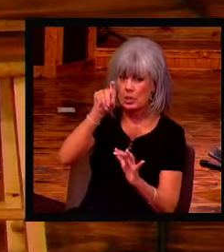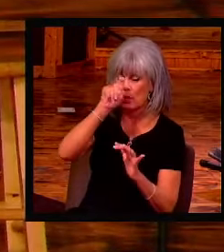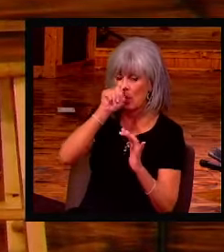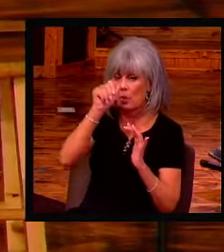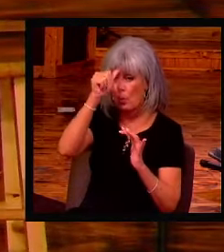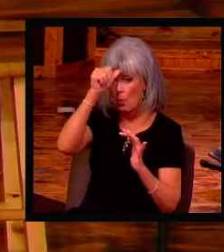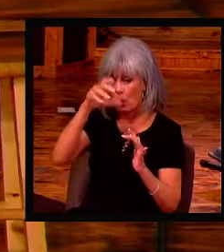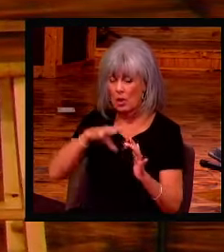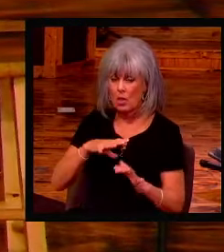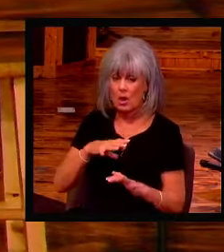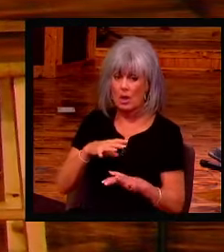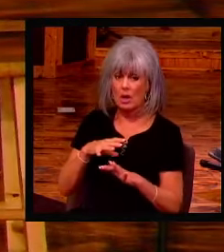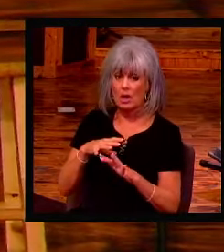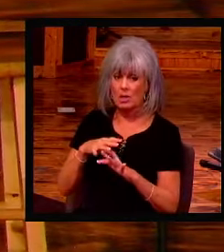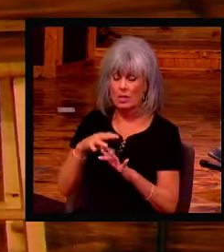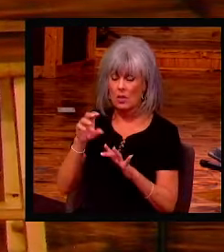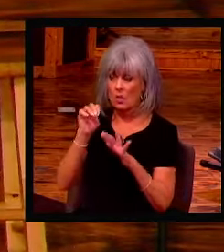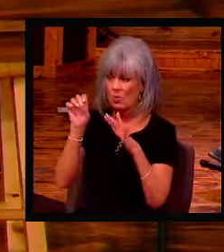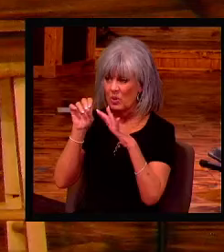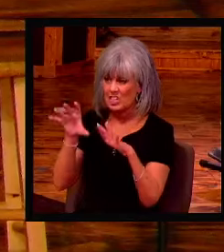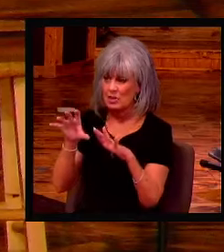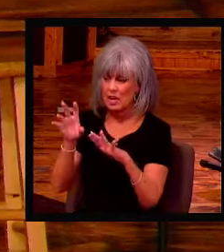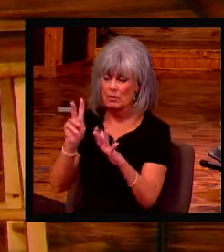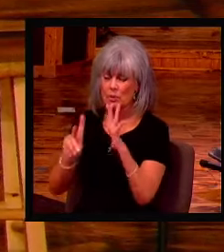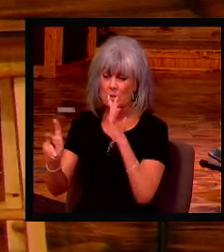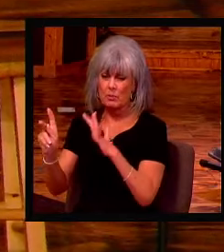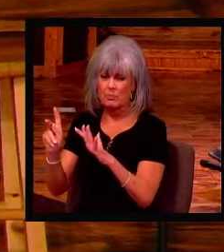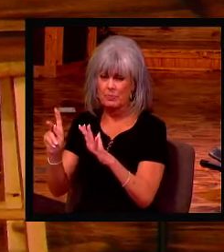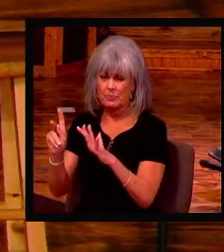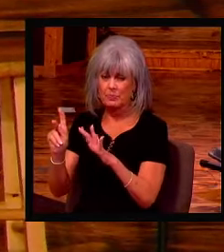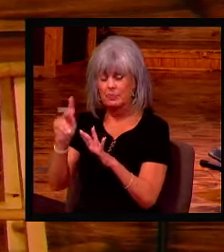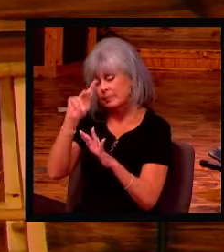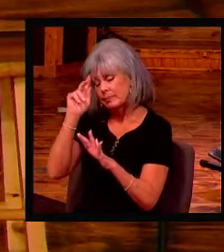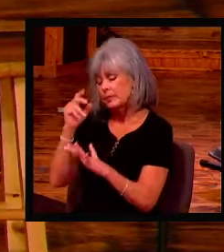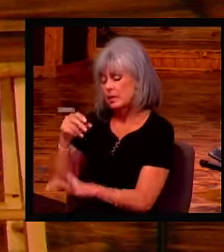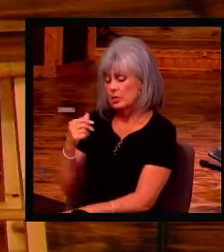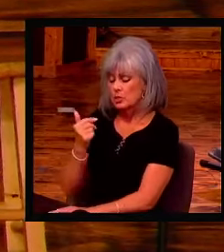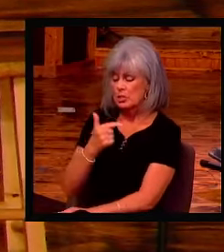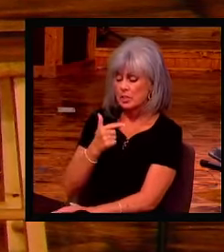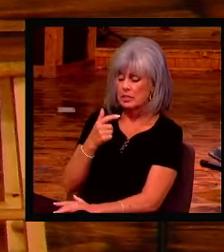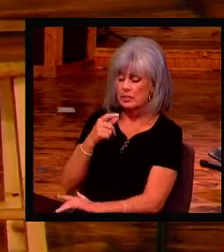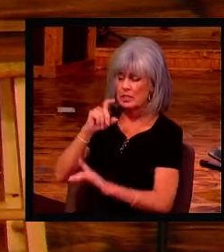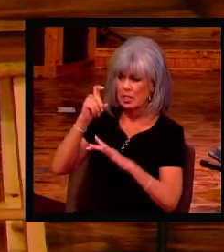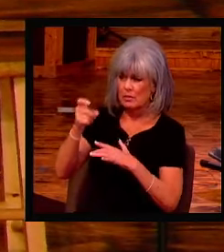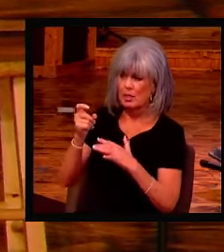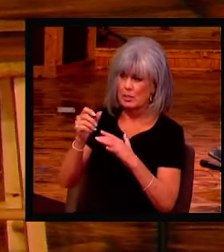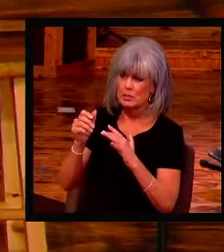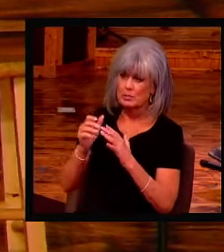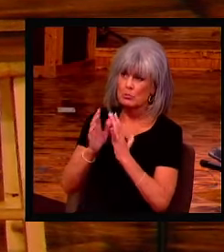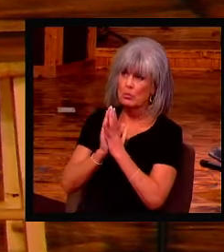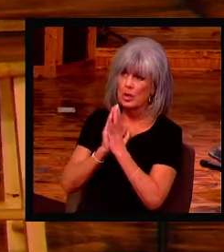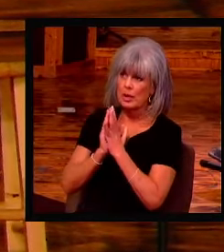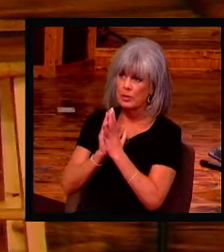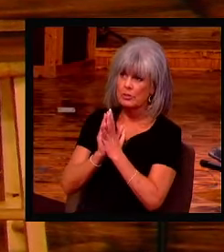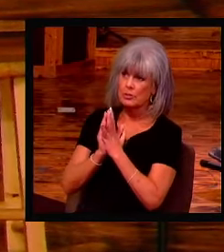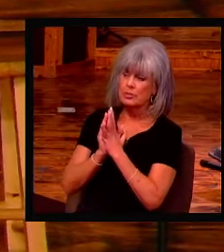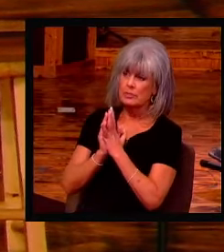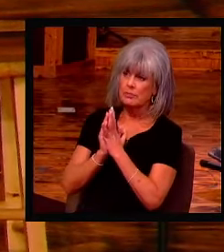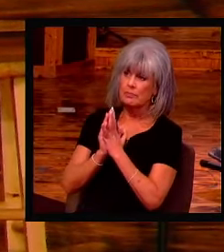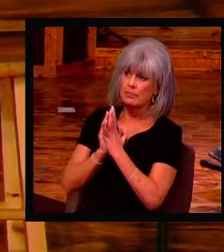this necromancy, witchcraft, and all that stuff? Shelley's given us more prayers. Lord, invade their